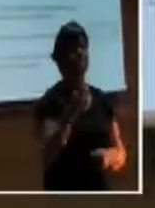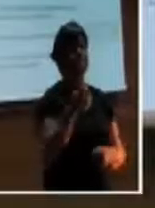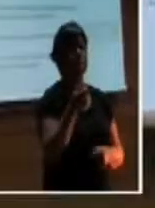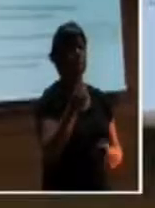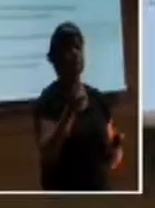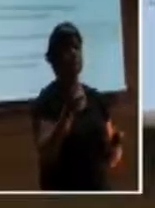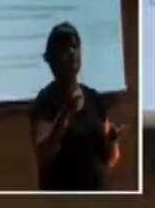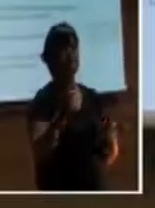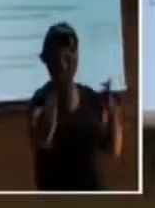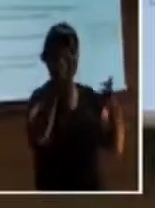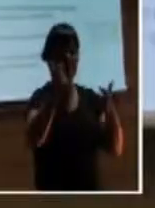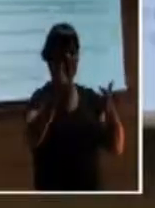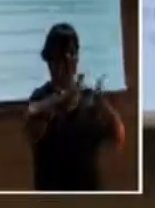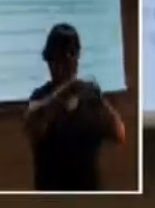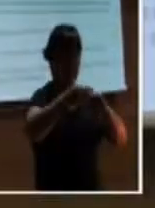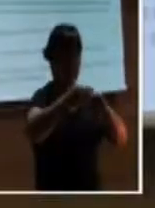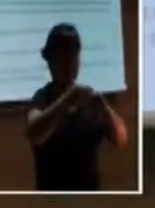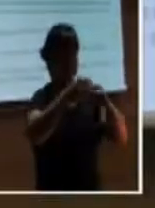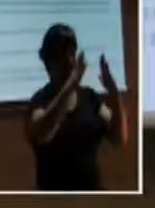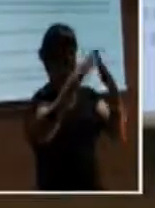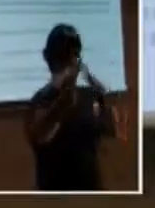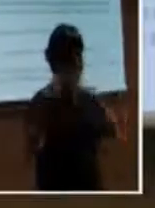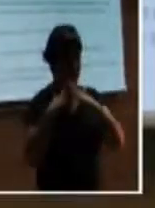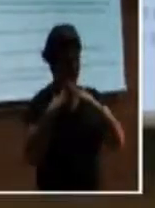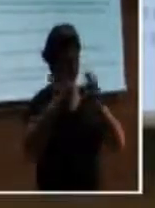with dementia.